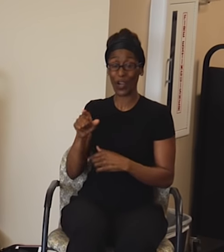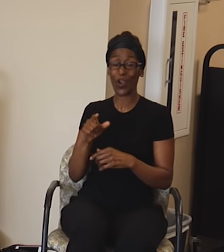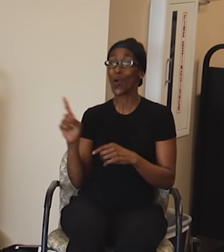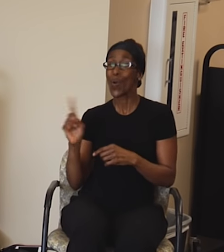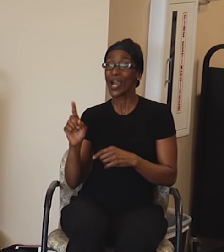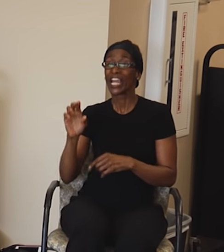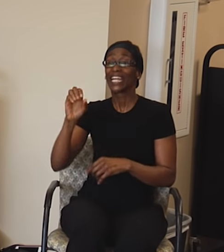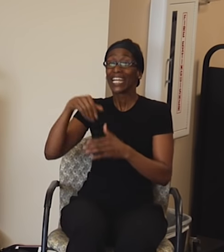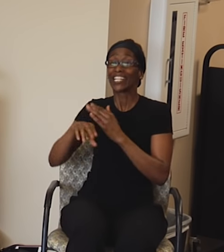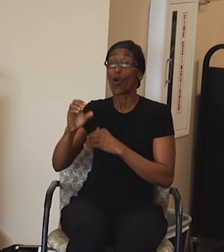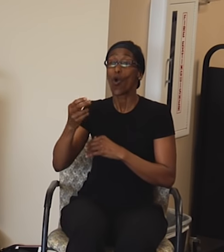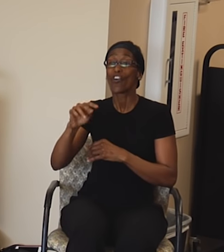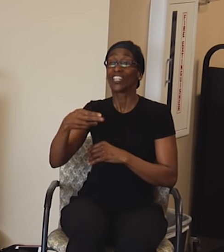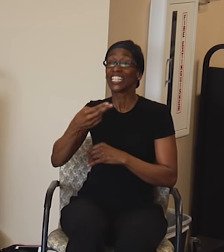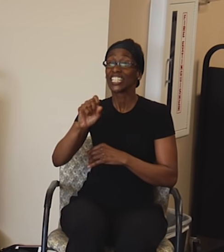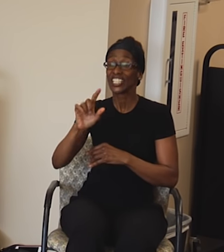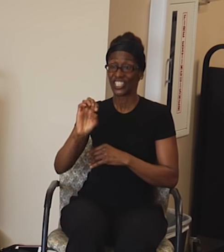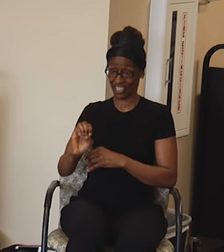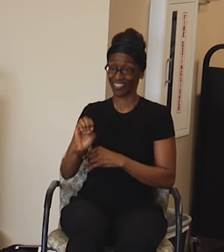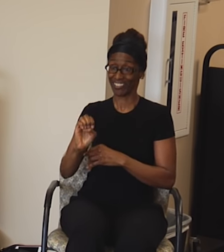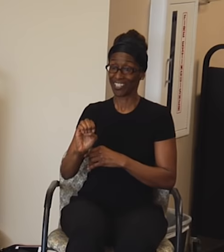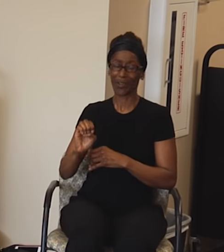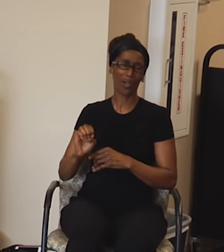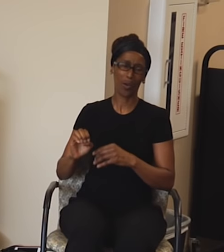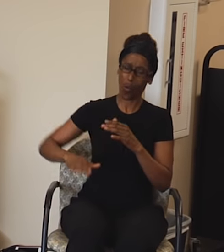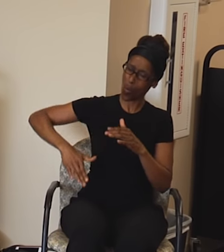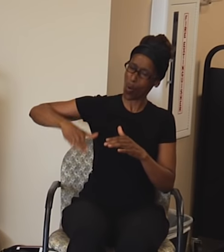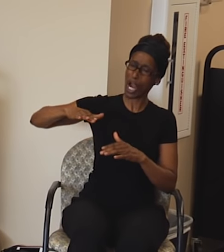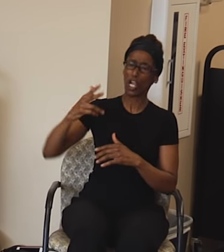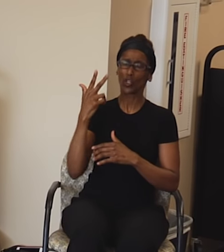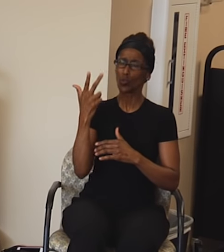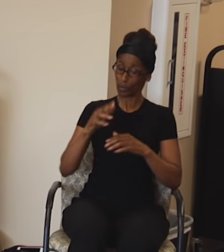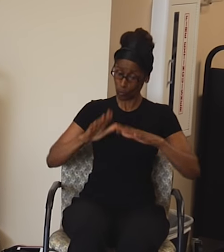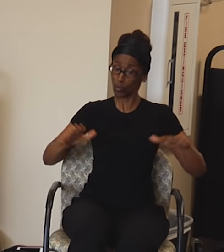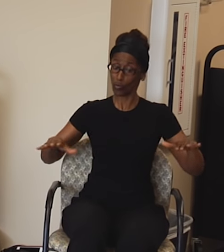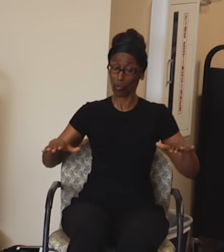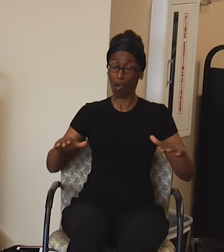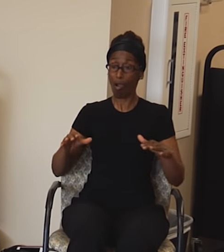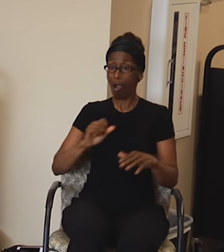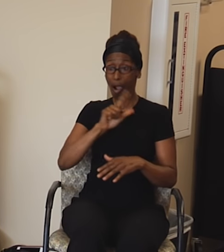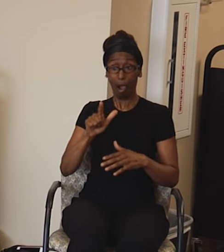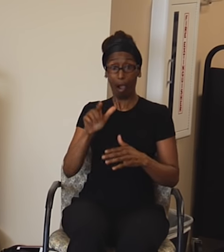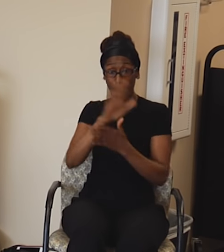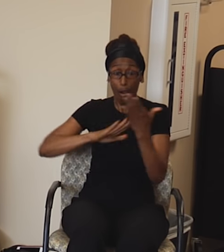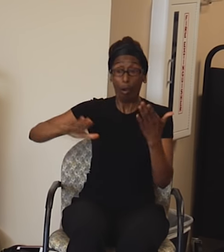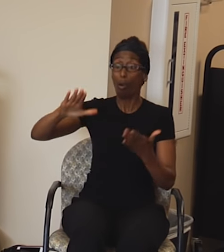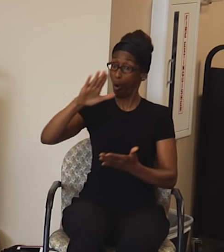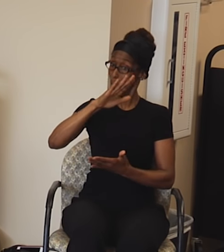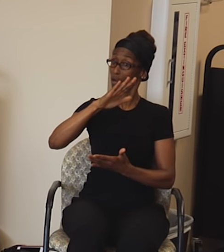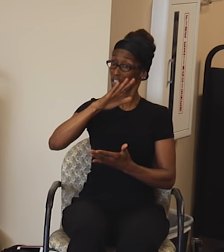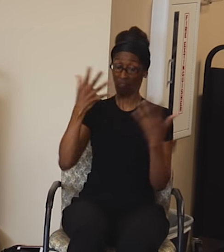orphanage. And they raised three wonderful children, all college educated. Daughters became teachers. Daughters